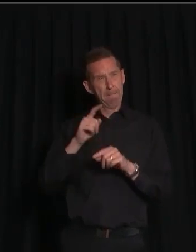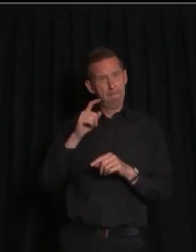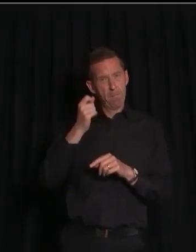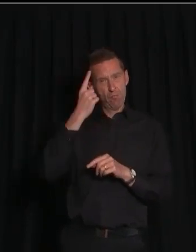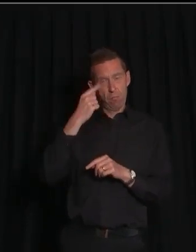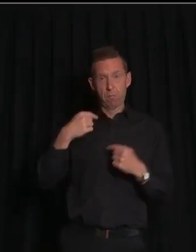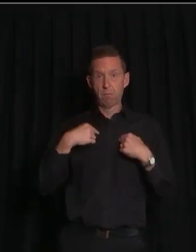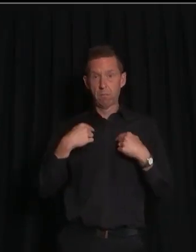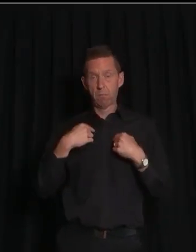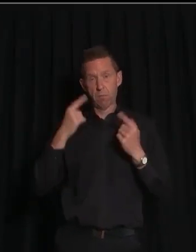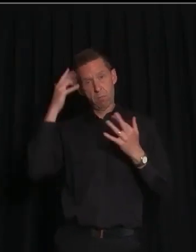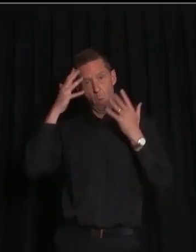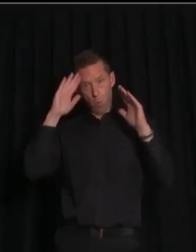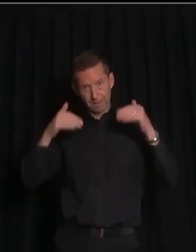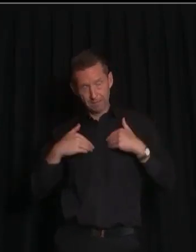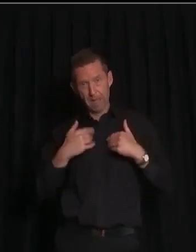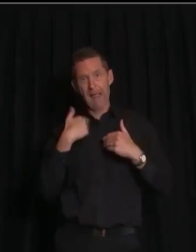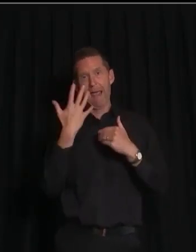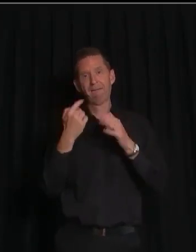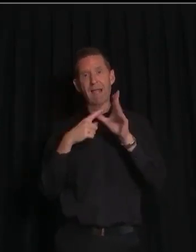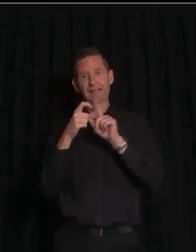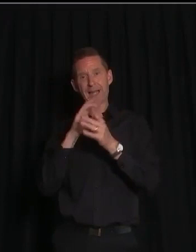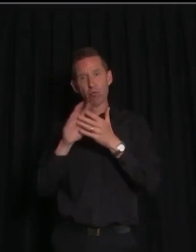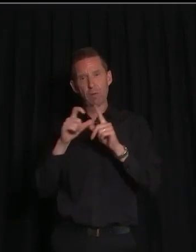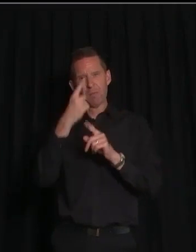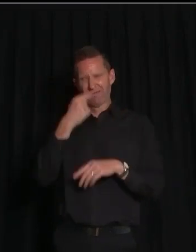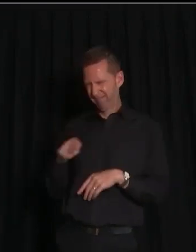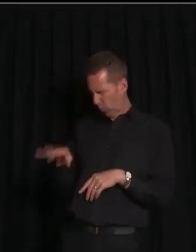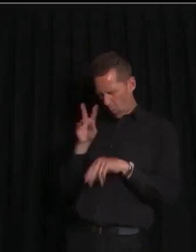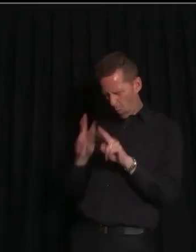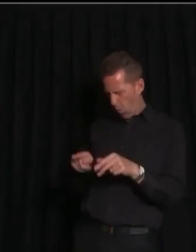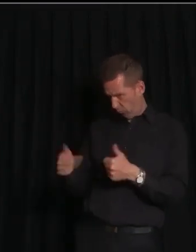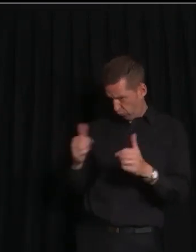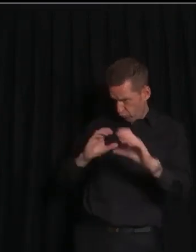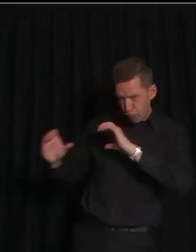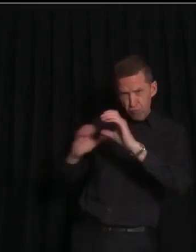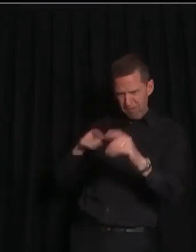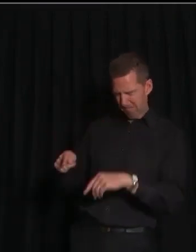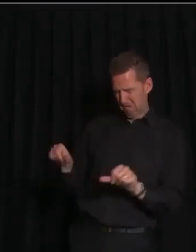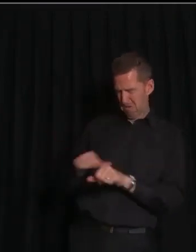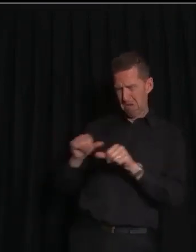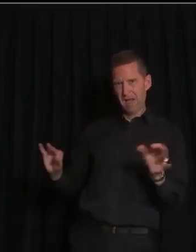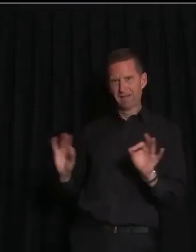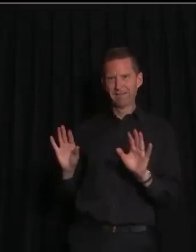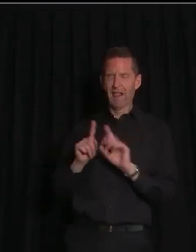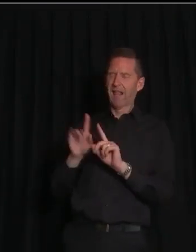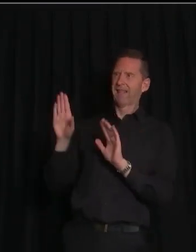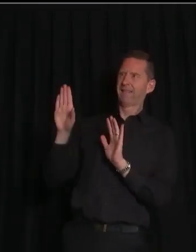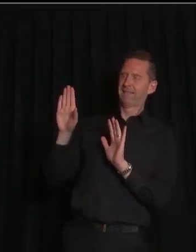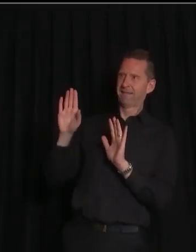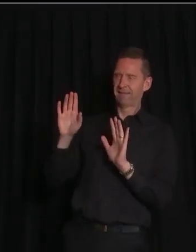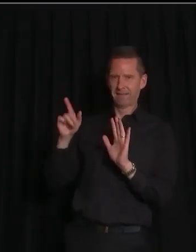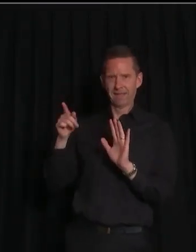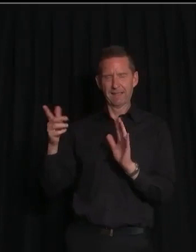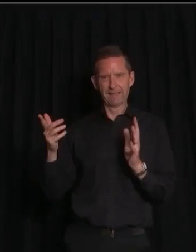also autistic, I have ADHD, but people go, well, you don't look autistic, you can hold a conversation, things like that, and it just doesn't fit into that